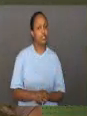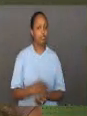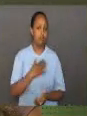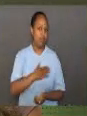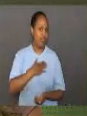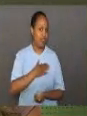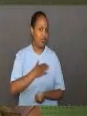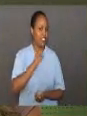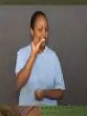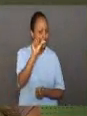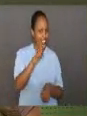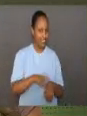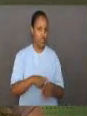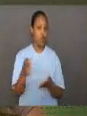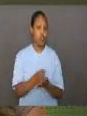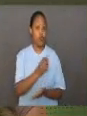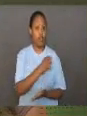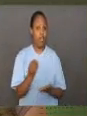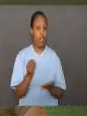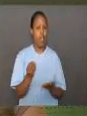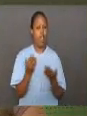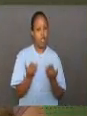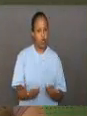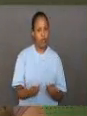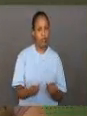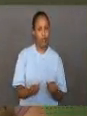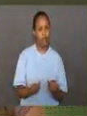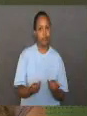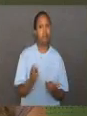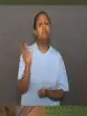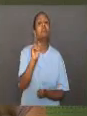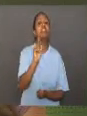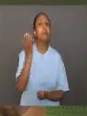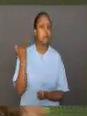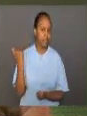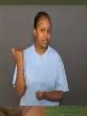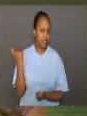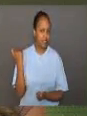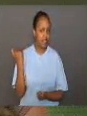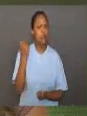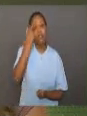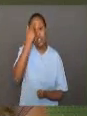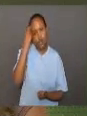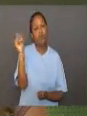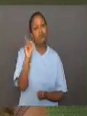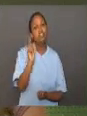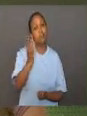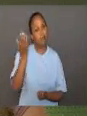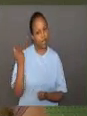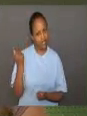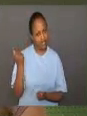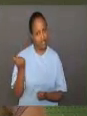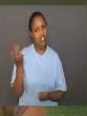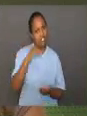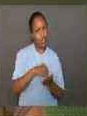Please take a few minutes now to identify what they were, what caused them, and